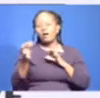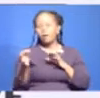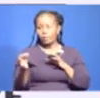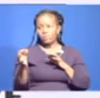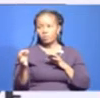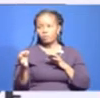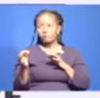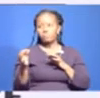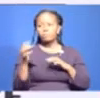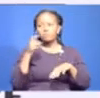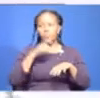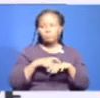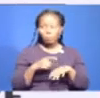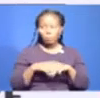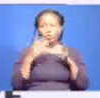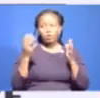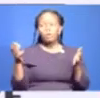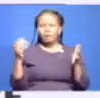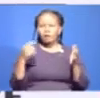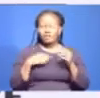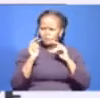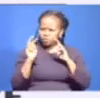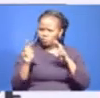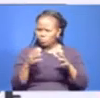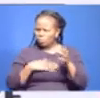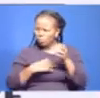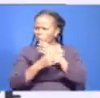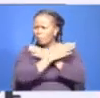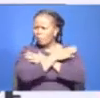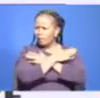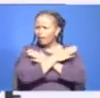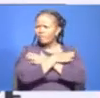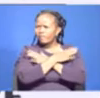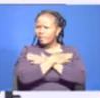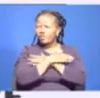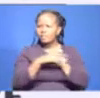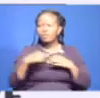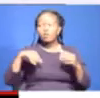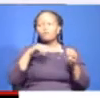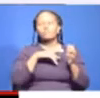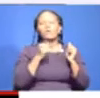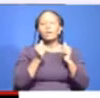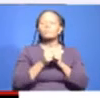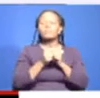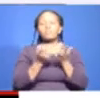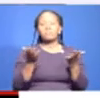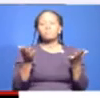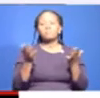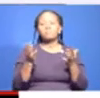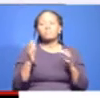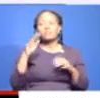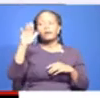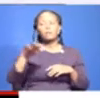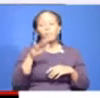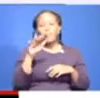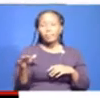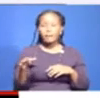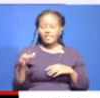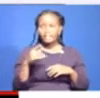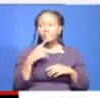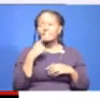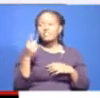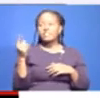When I saw my good friend Esther, we were together in the 10th Parliament, she said where she